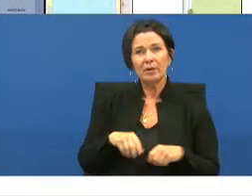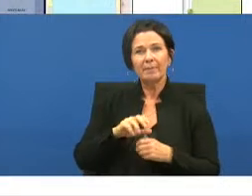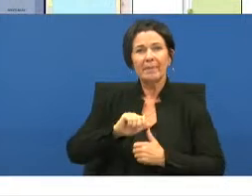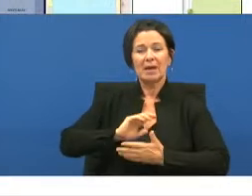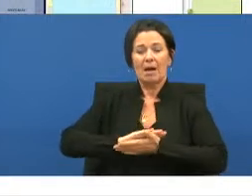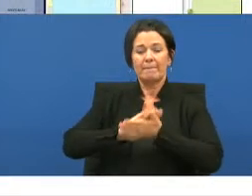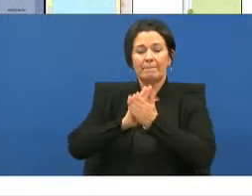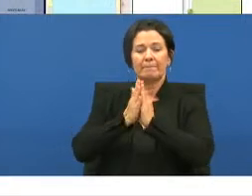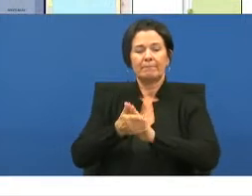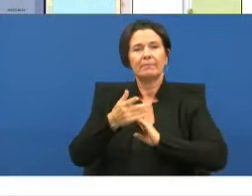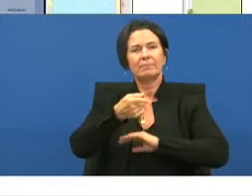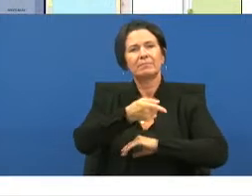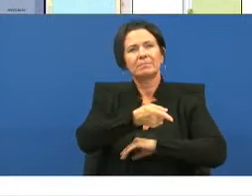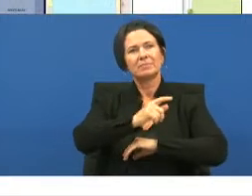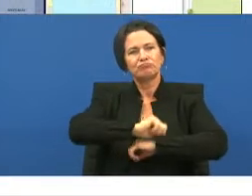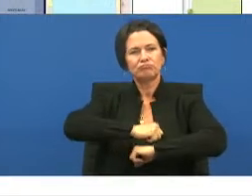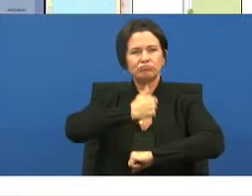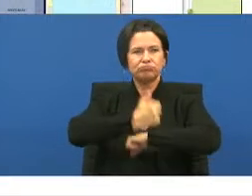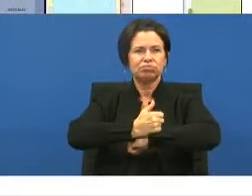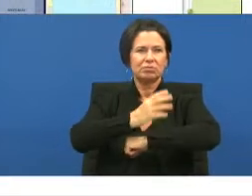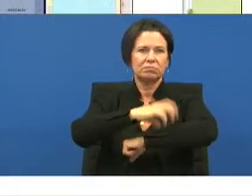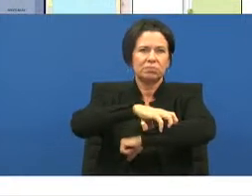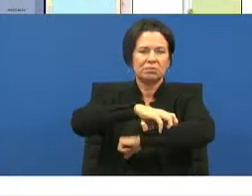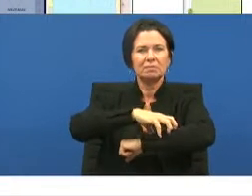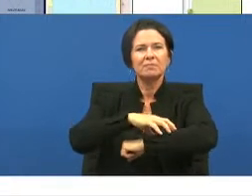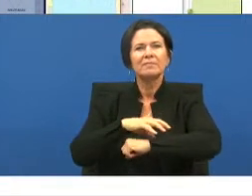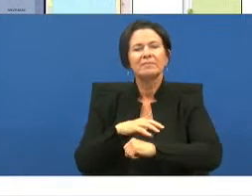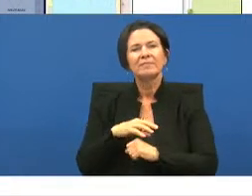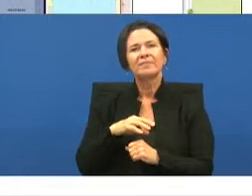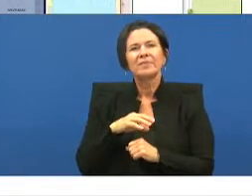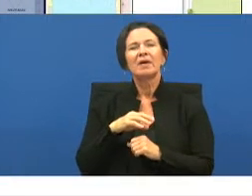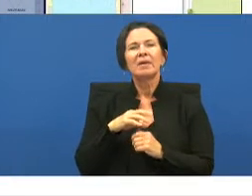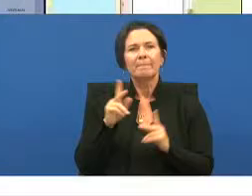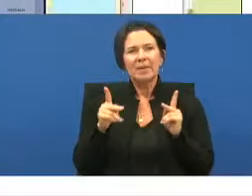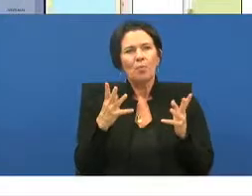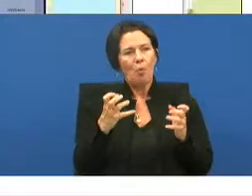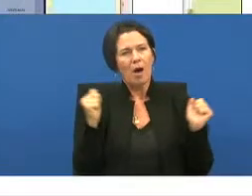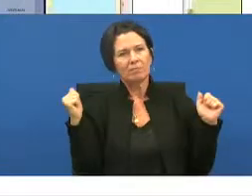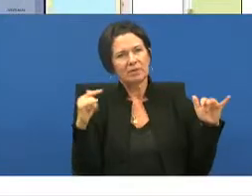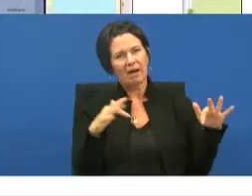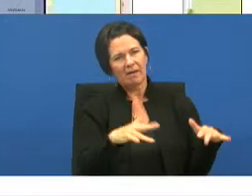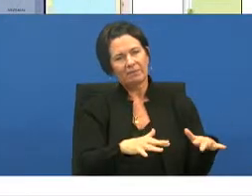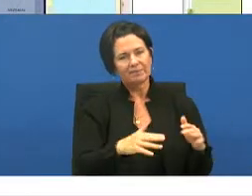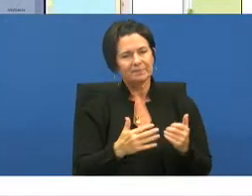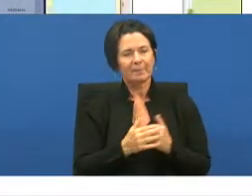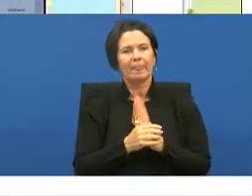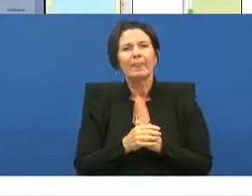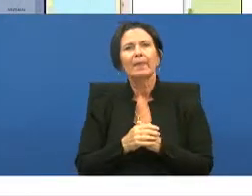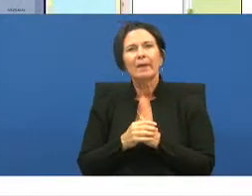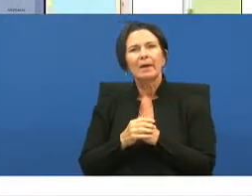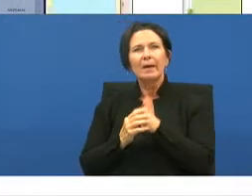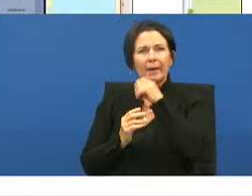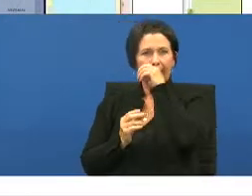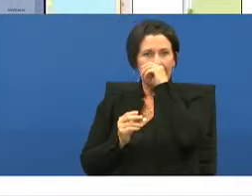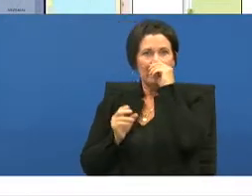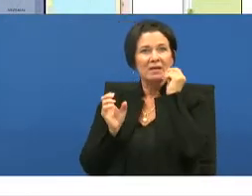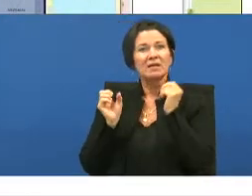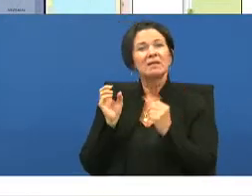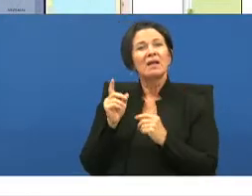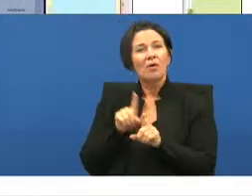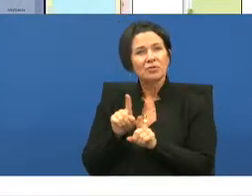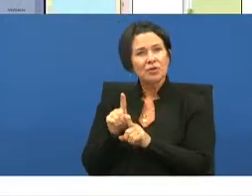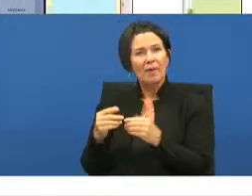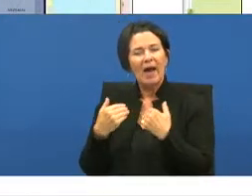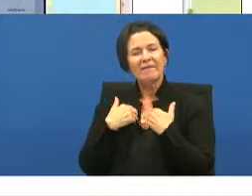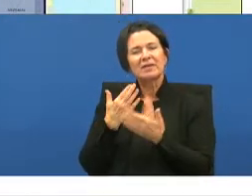destination. We also recommend the renovation of the River Center Ballroom and other spaces, and a reimagined outdoor plaza. In addition, there's